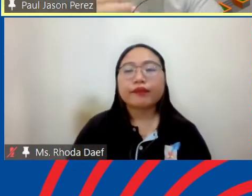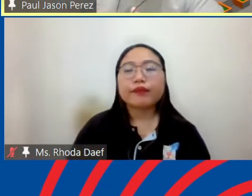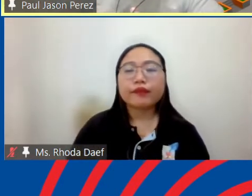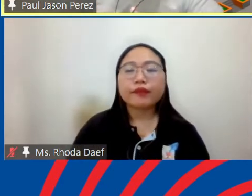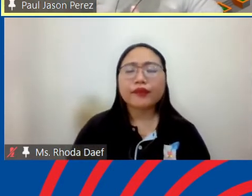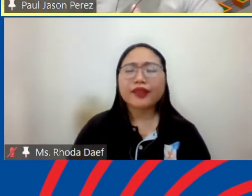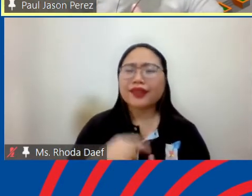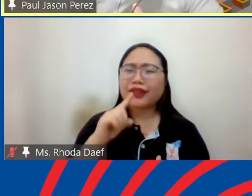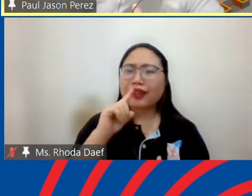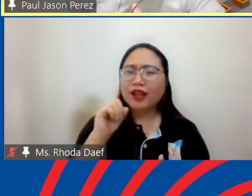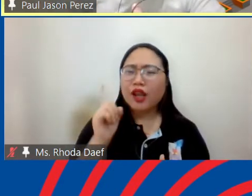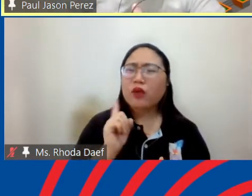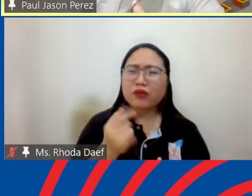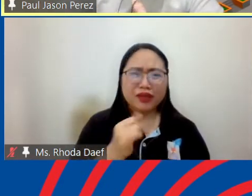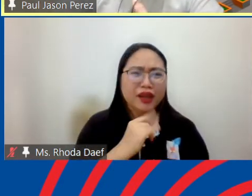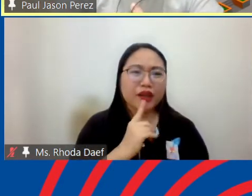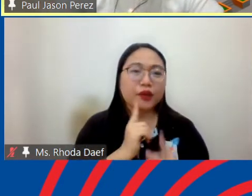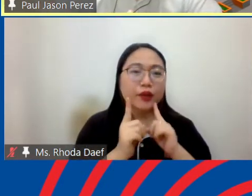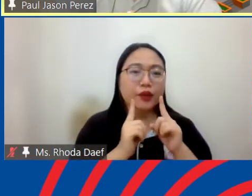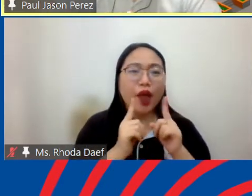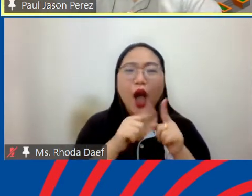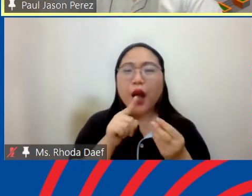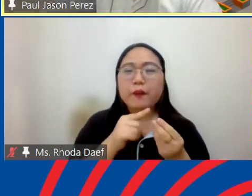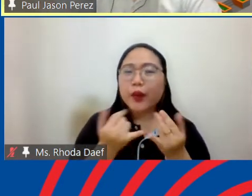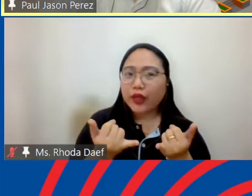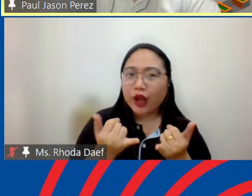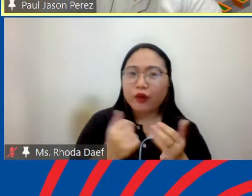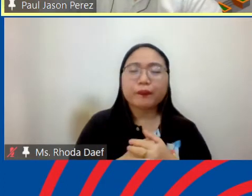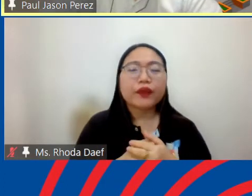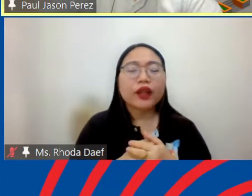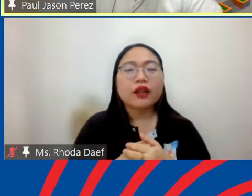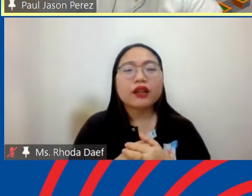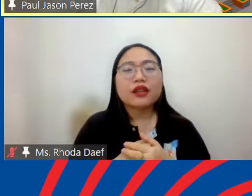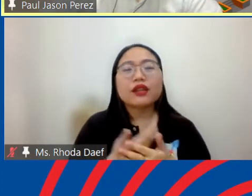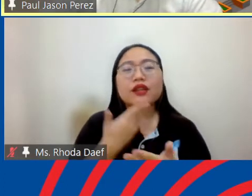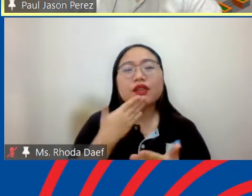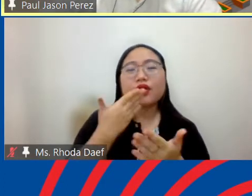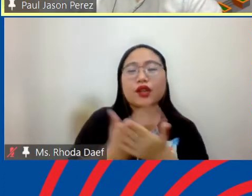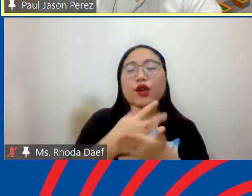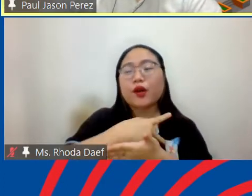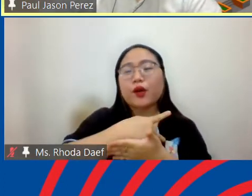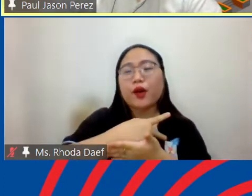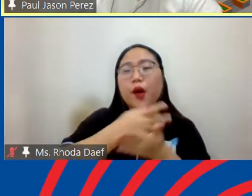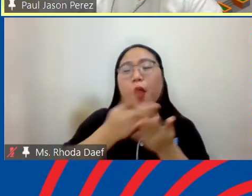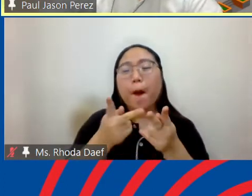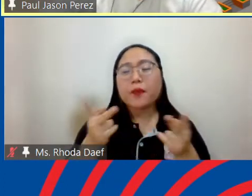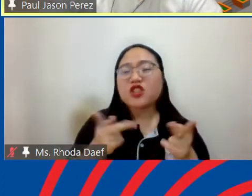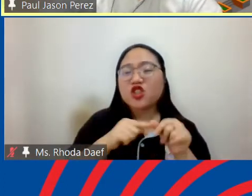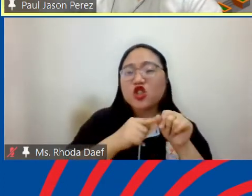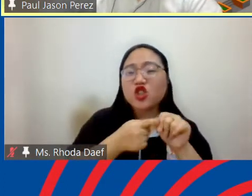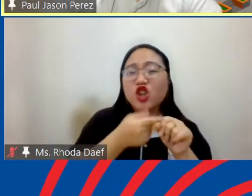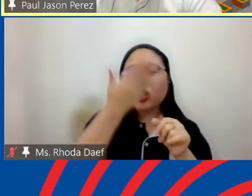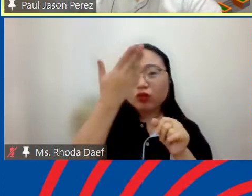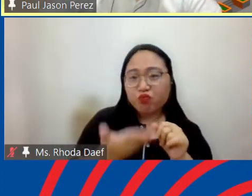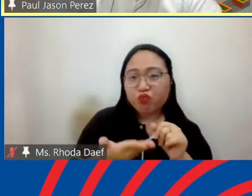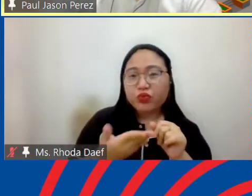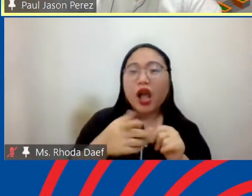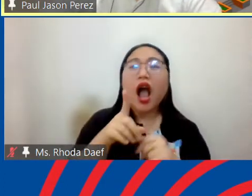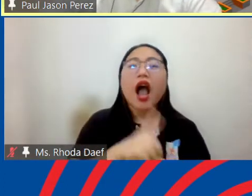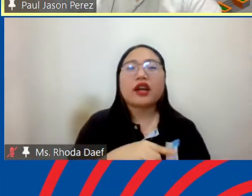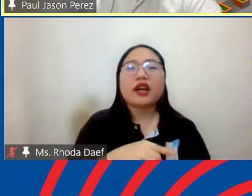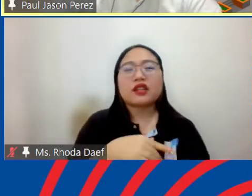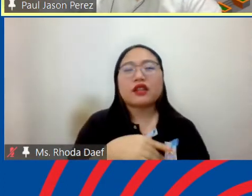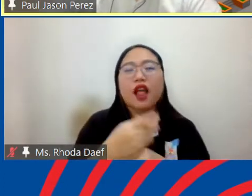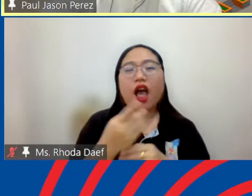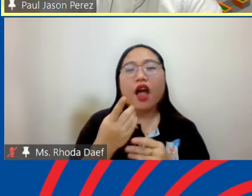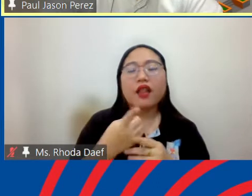So what will I be talking about? It's a good place to start would be the definition. So we'll have a definition